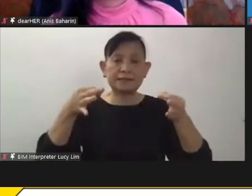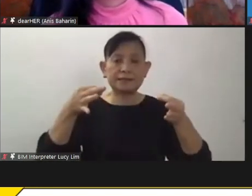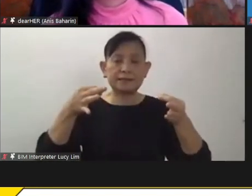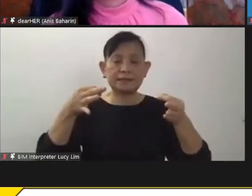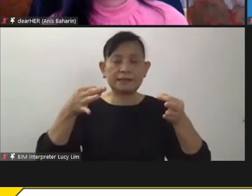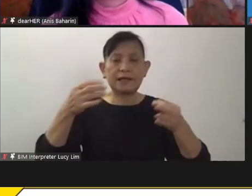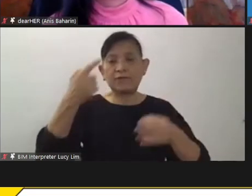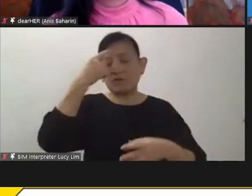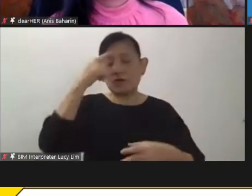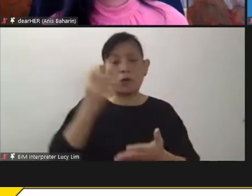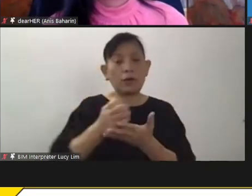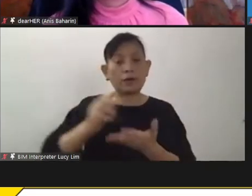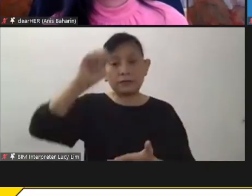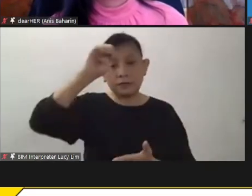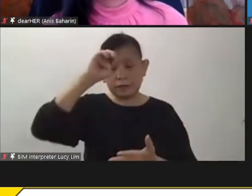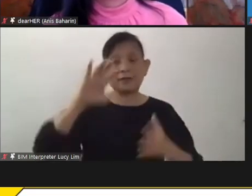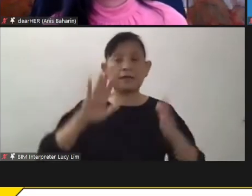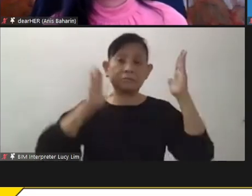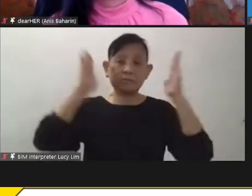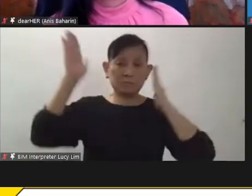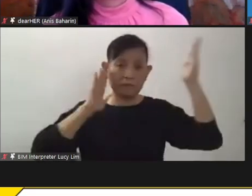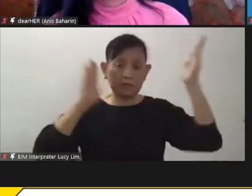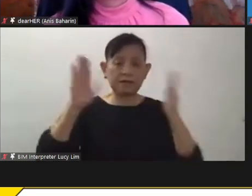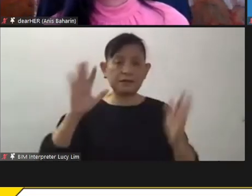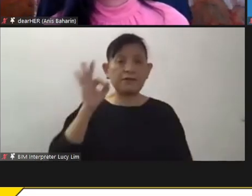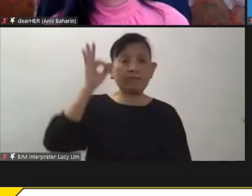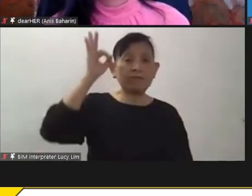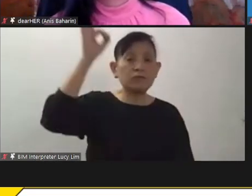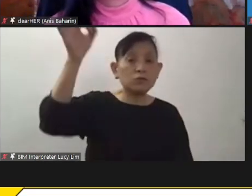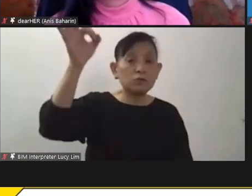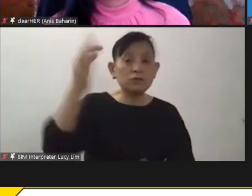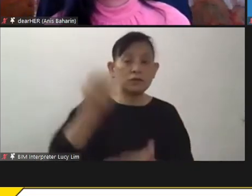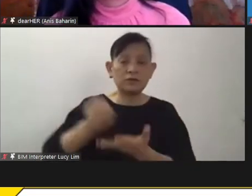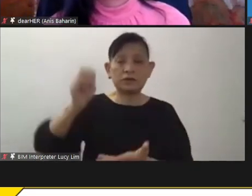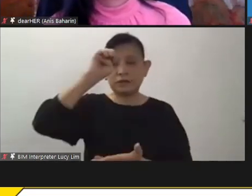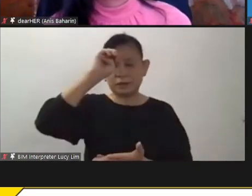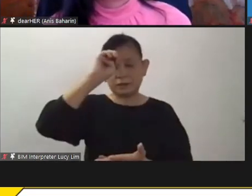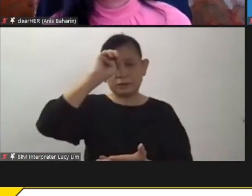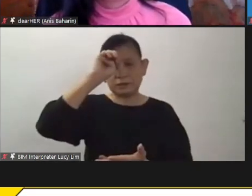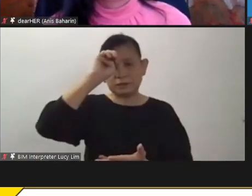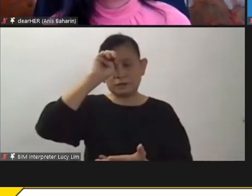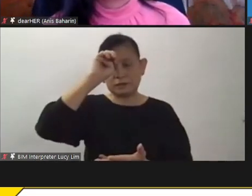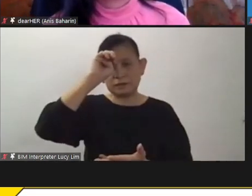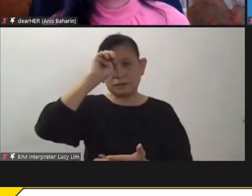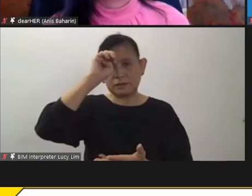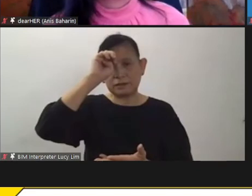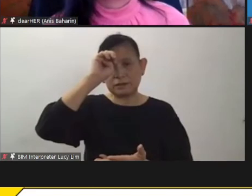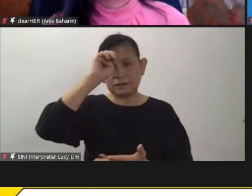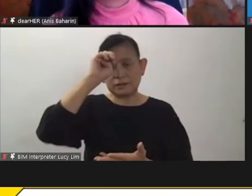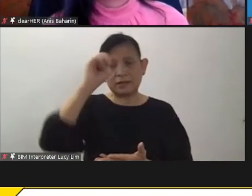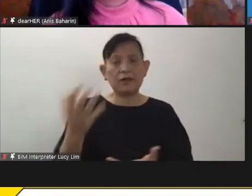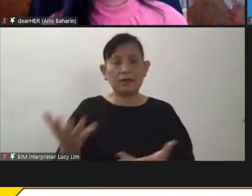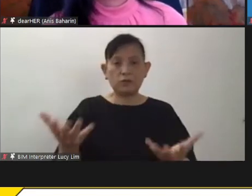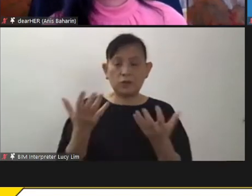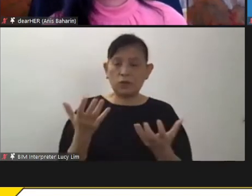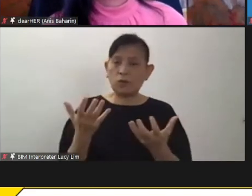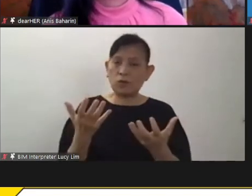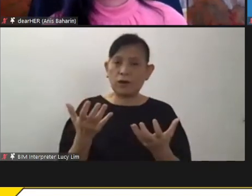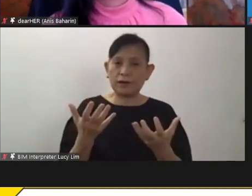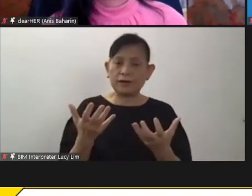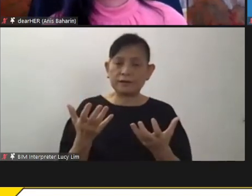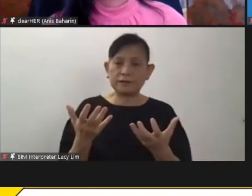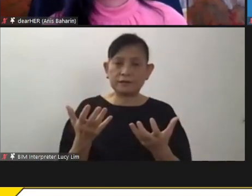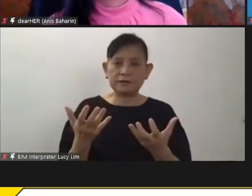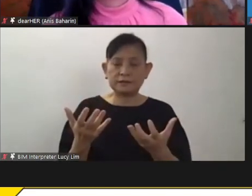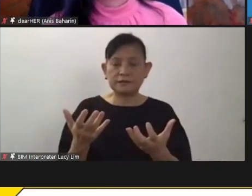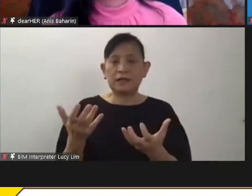to education in Malaysia, the future of education, we do want to induct people, the young Malaysians, to not repeat